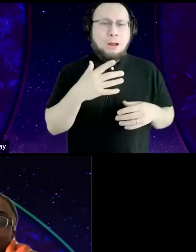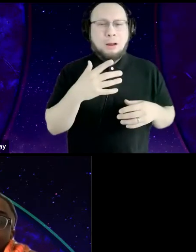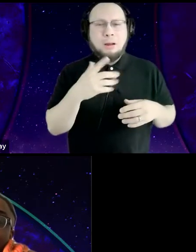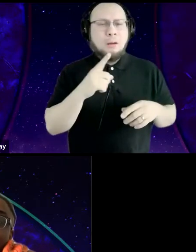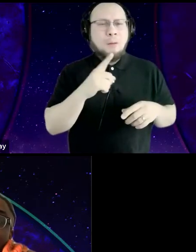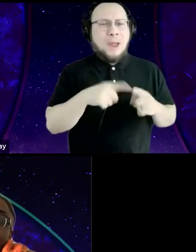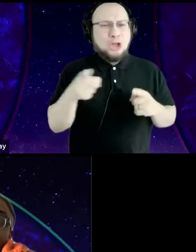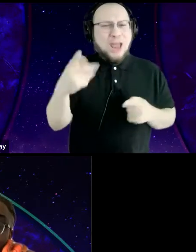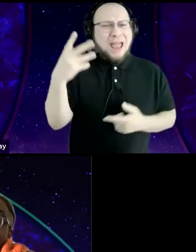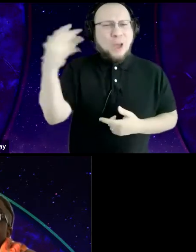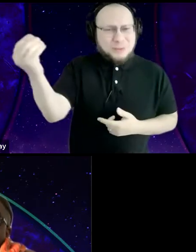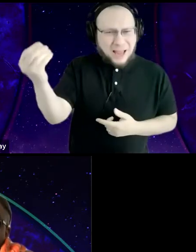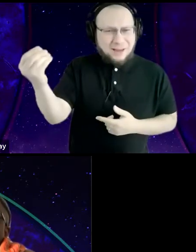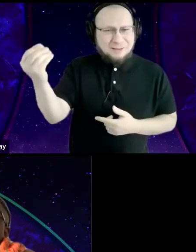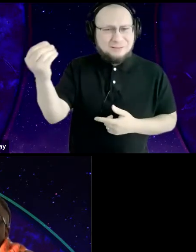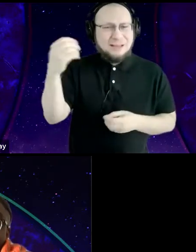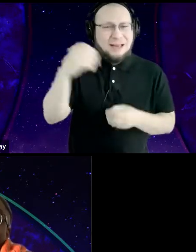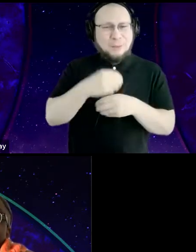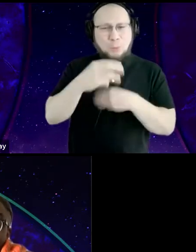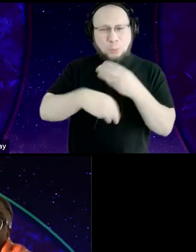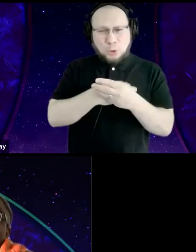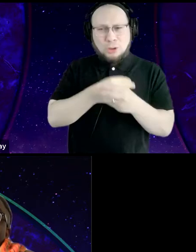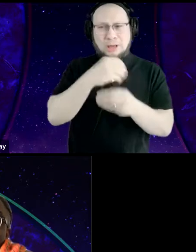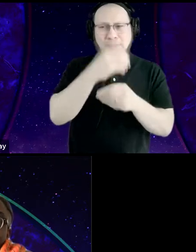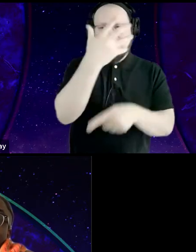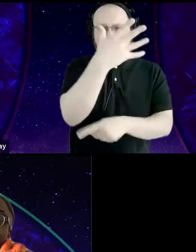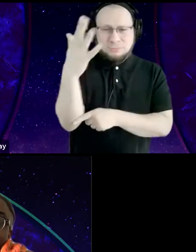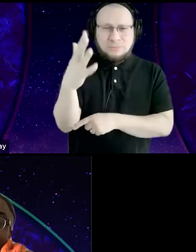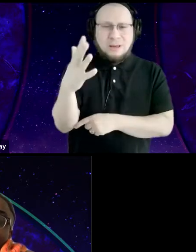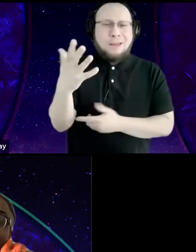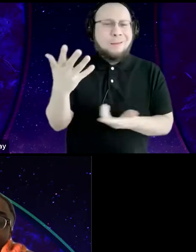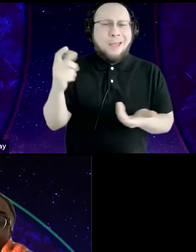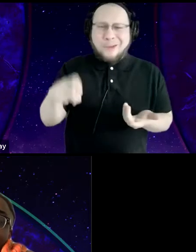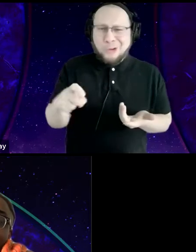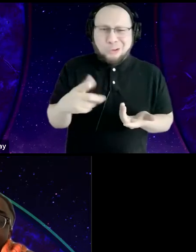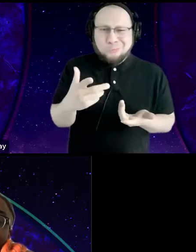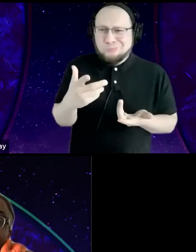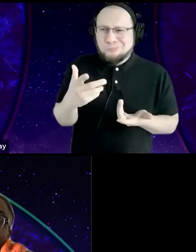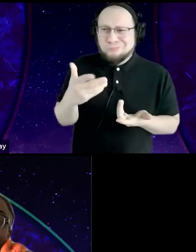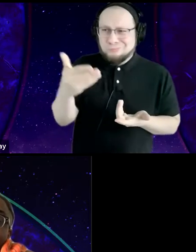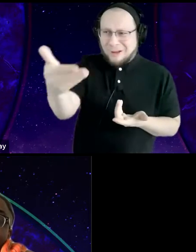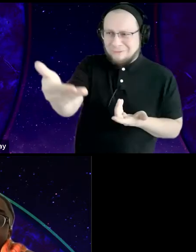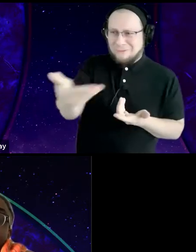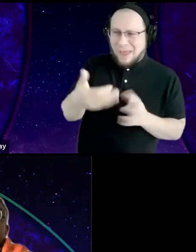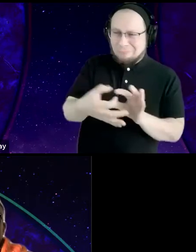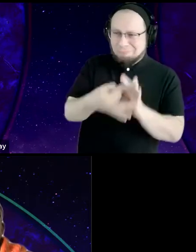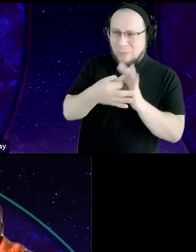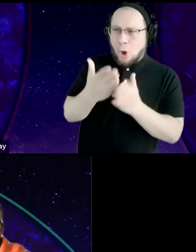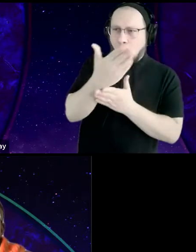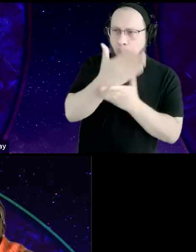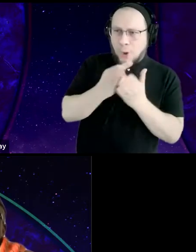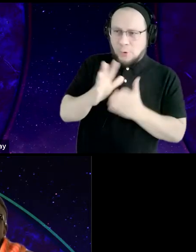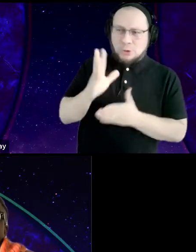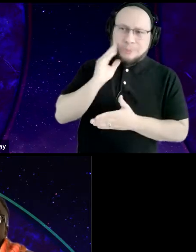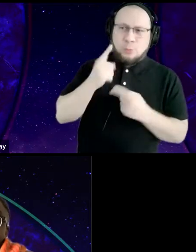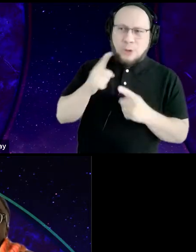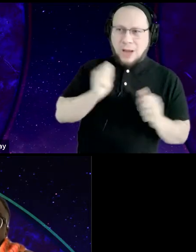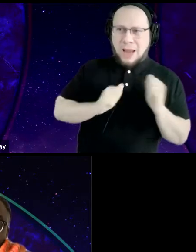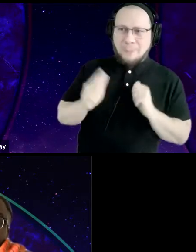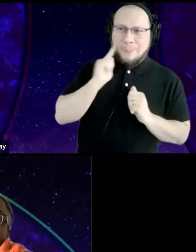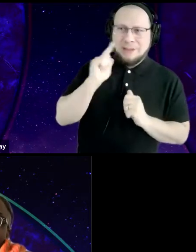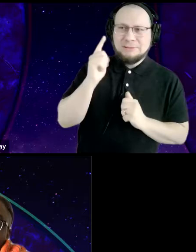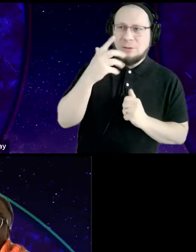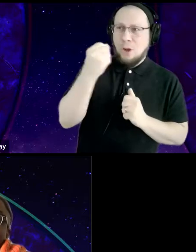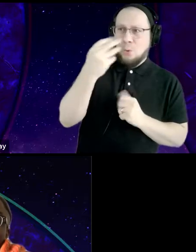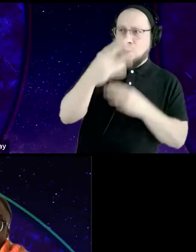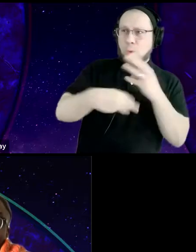you're outside. You're in the elements. You're in the wilderness. You have to sort of invite that in as a part of the experience because it is inevitable. It's